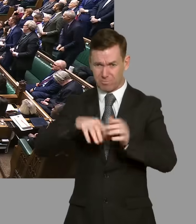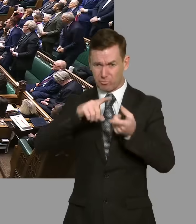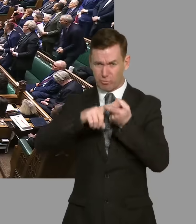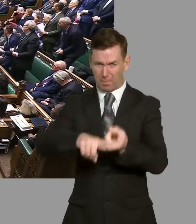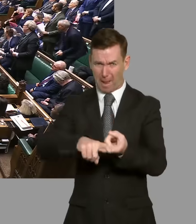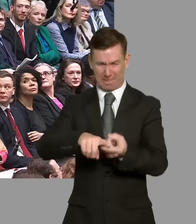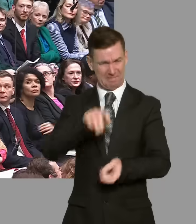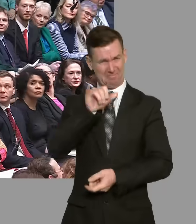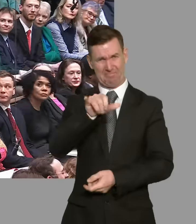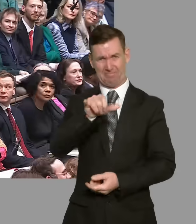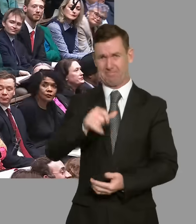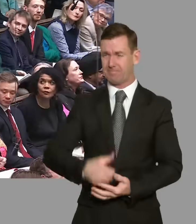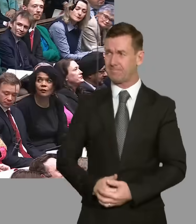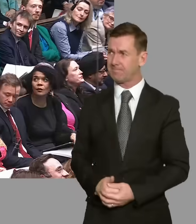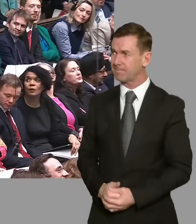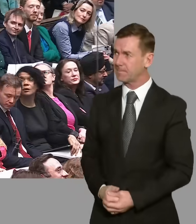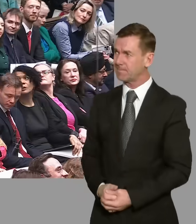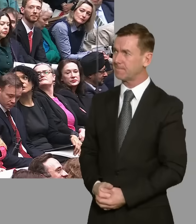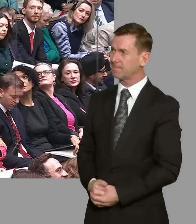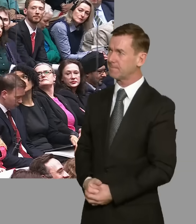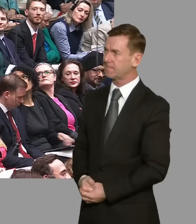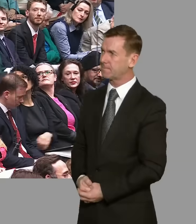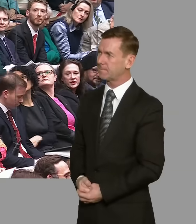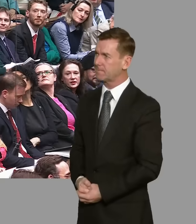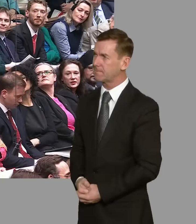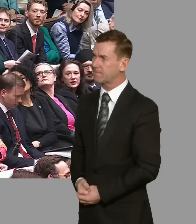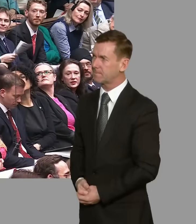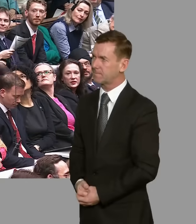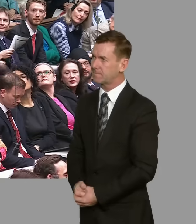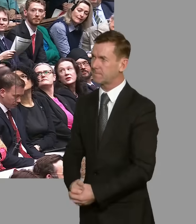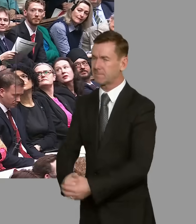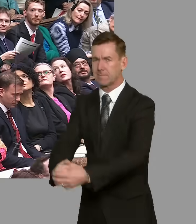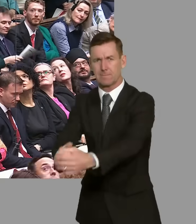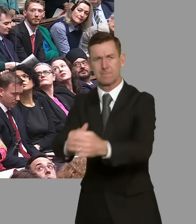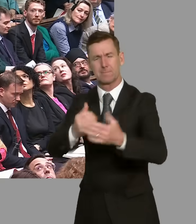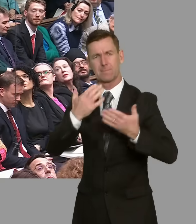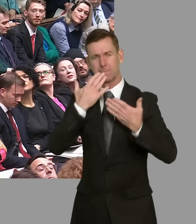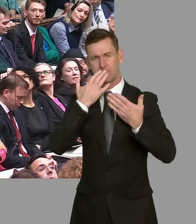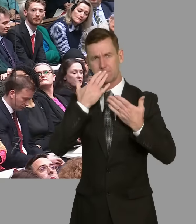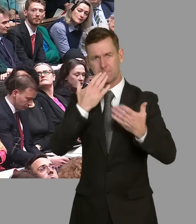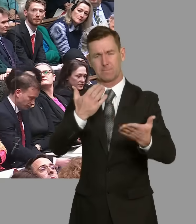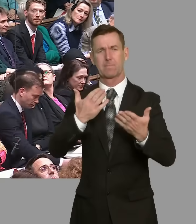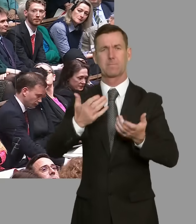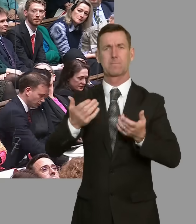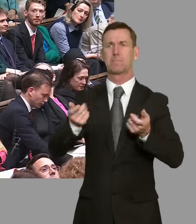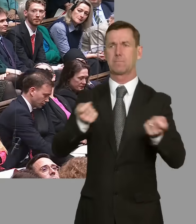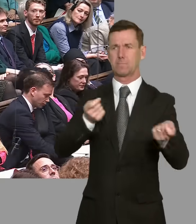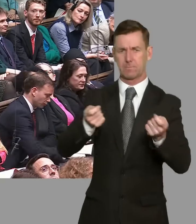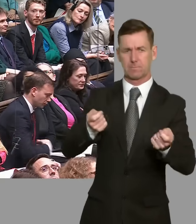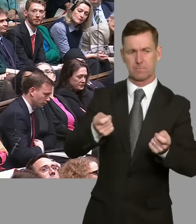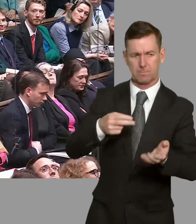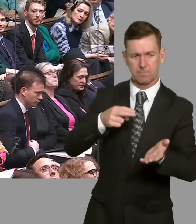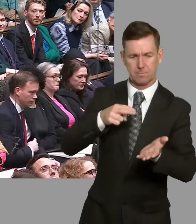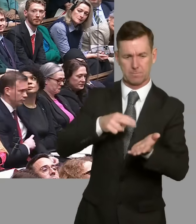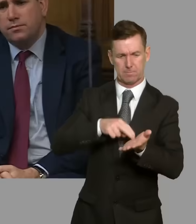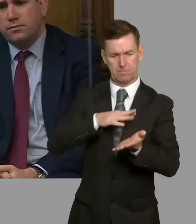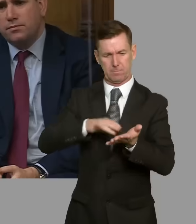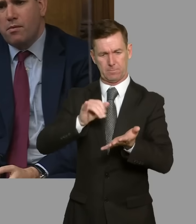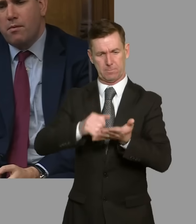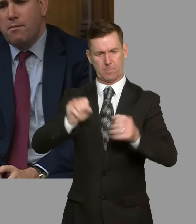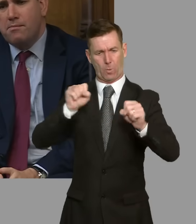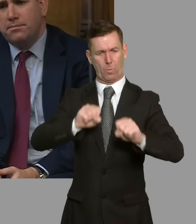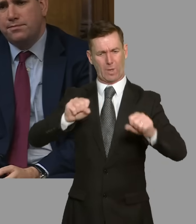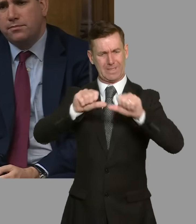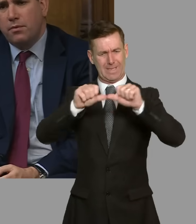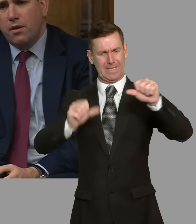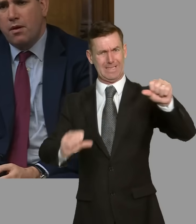Thank you, Mr. Speaker. NHS waiting lists in Birmingham are down by almost a quarter under Labour and